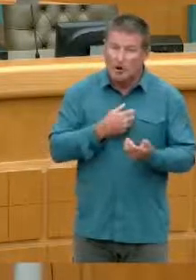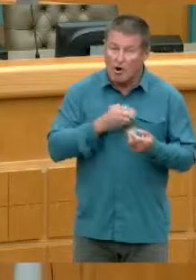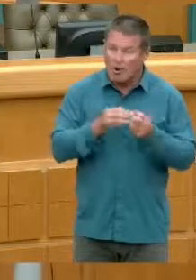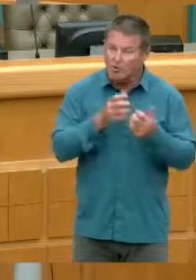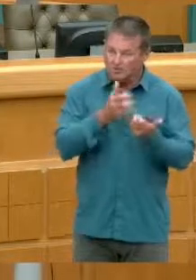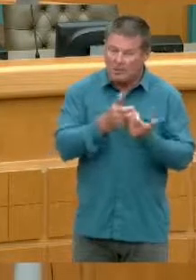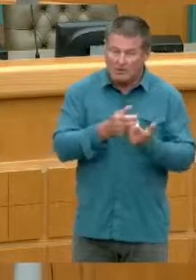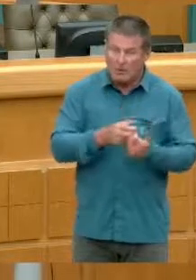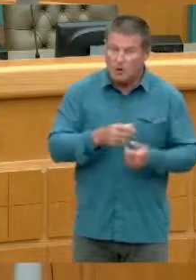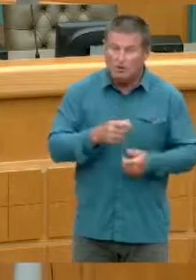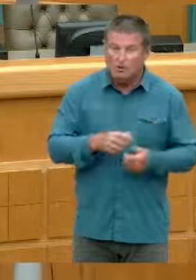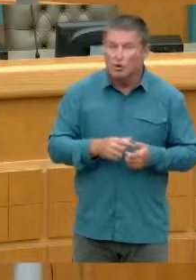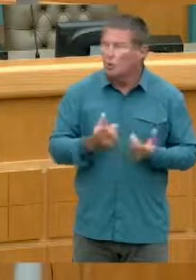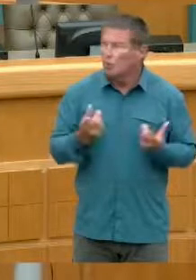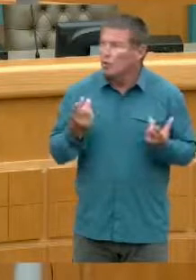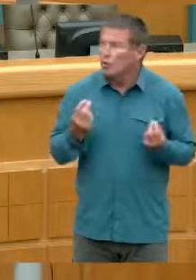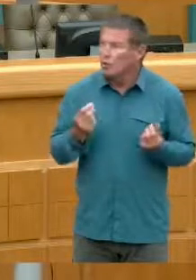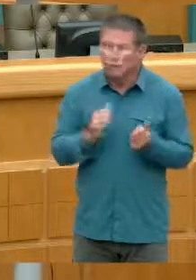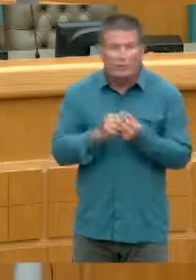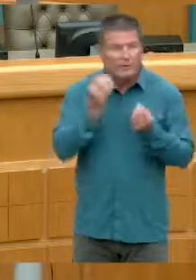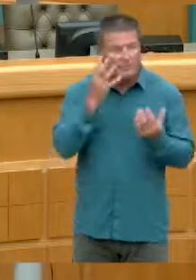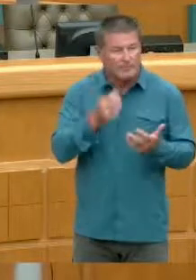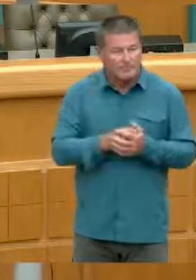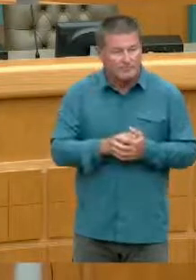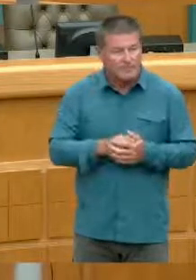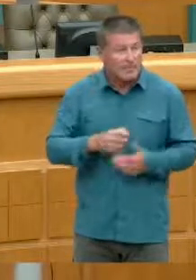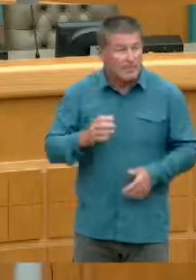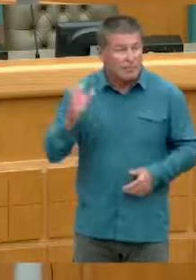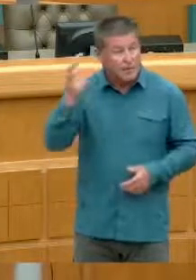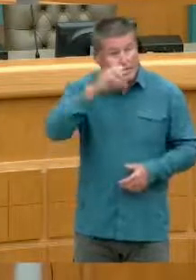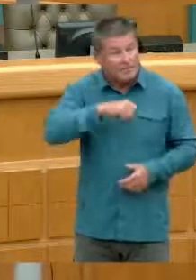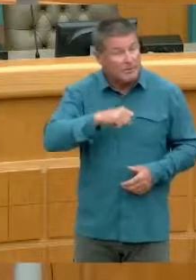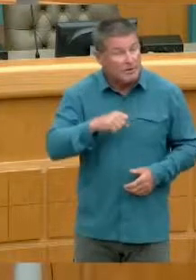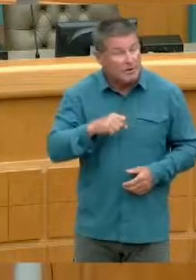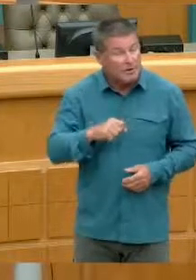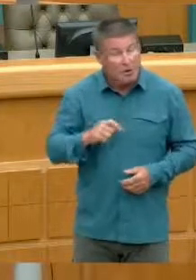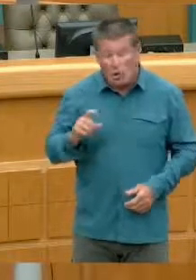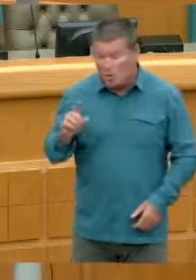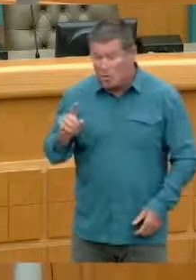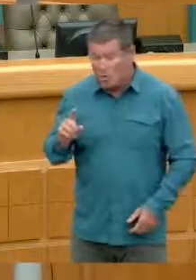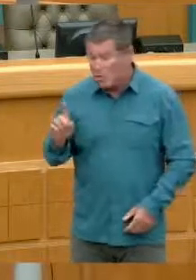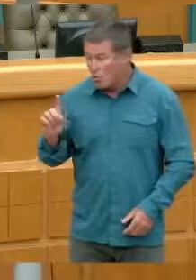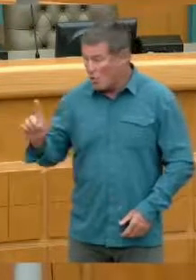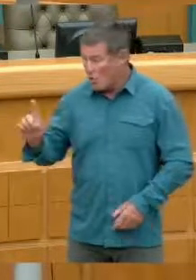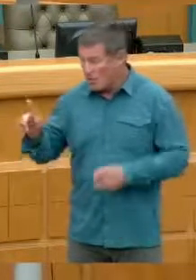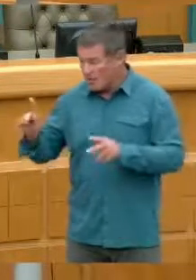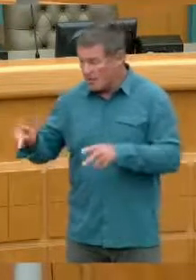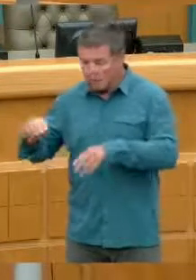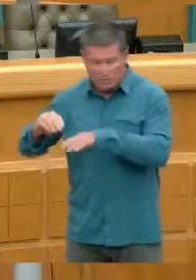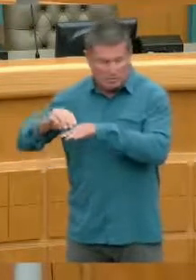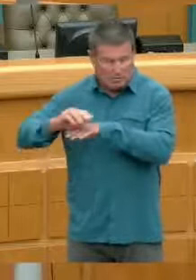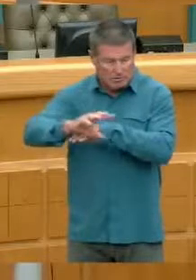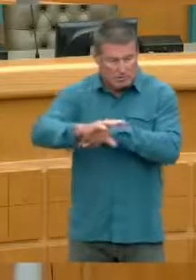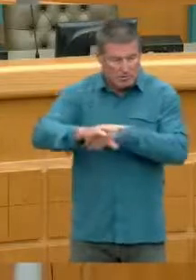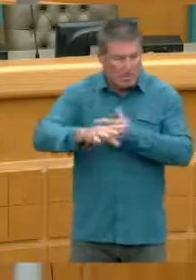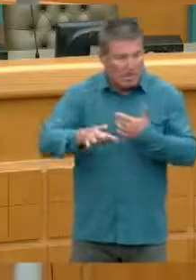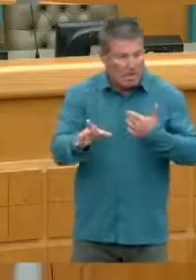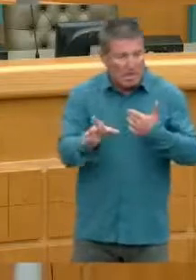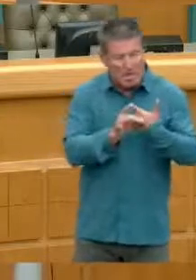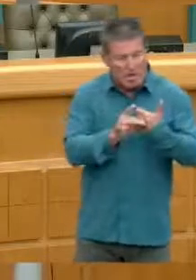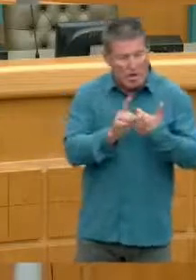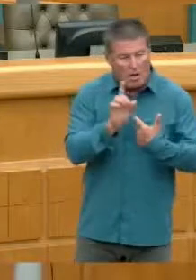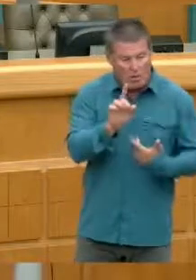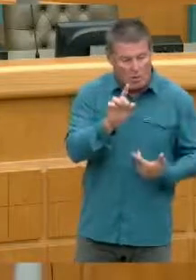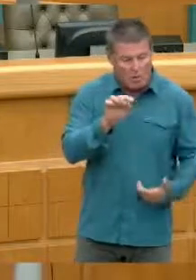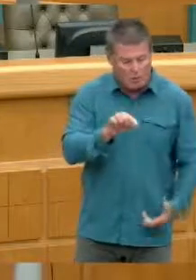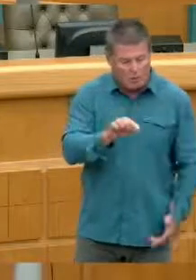to do with this model? One, we estimated the transmission rate of 1.6. Two, we can look at